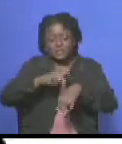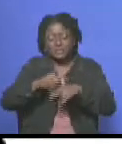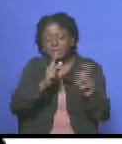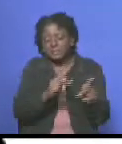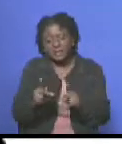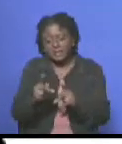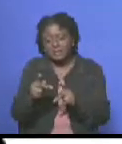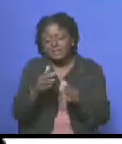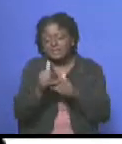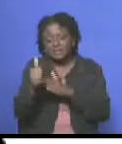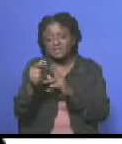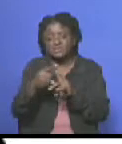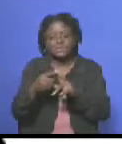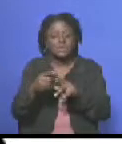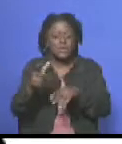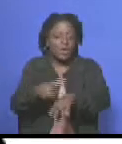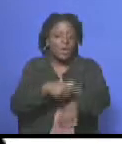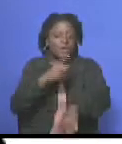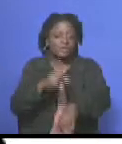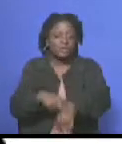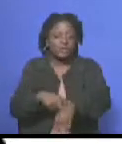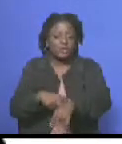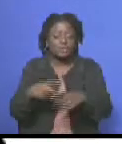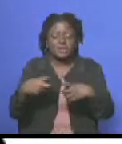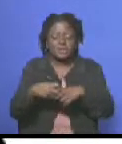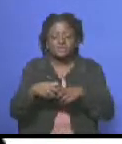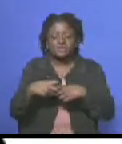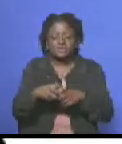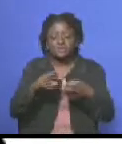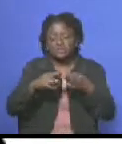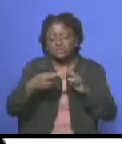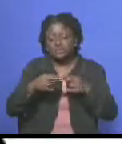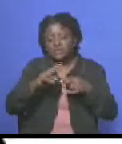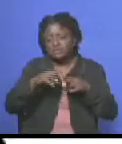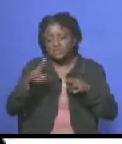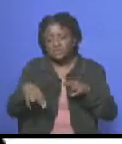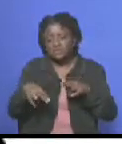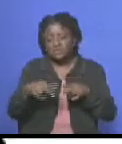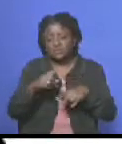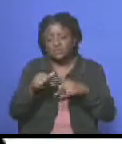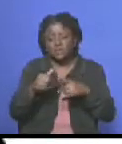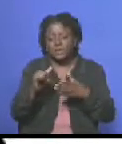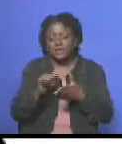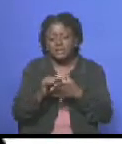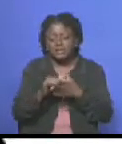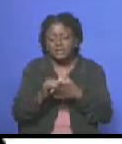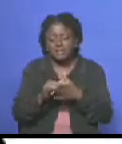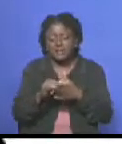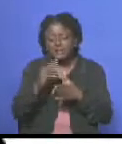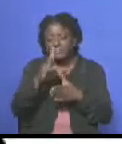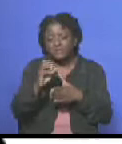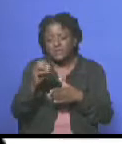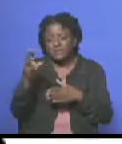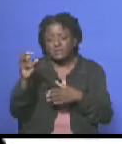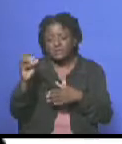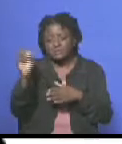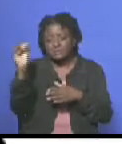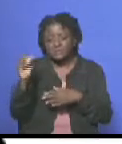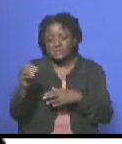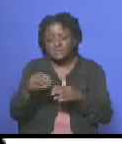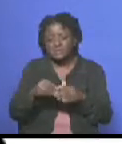40% electricity rate reduction. When that 40% drop goes into place, that will have the